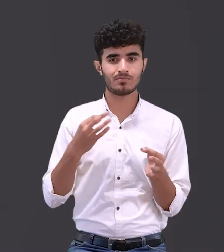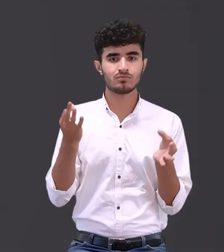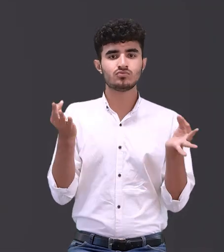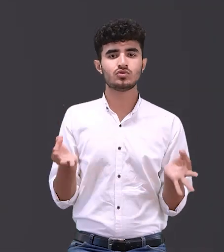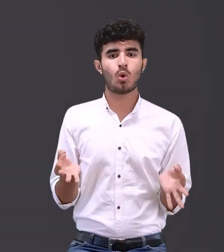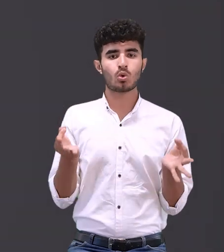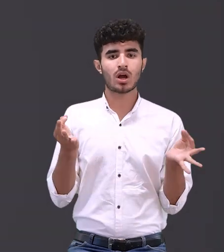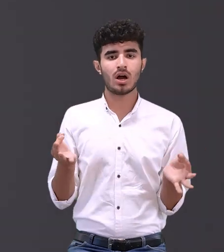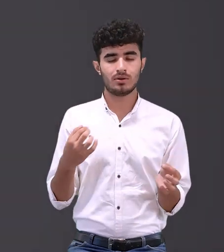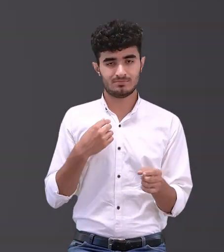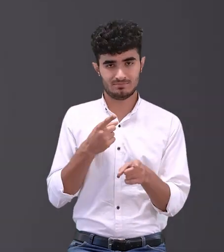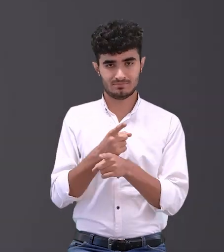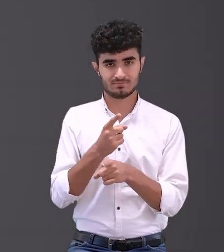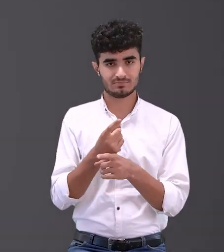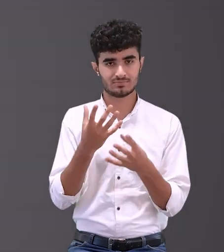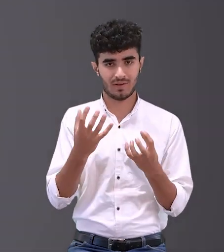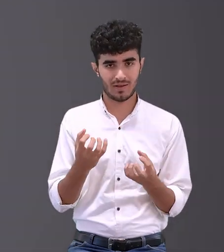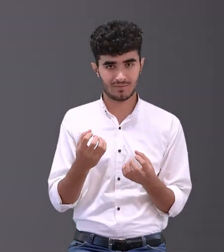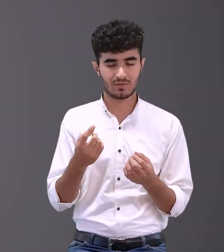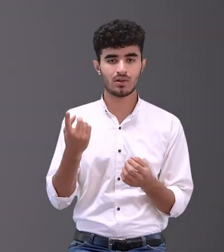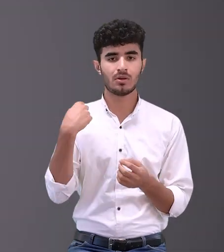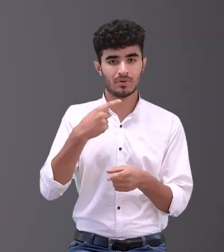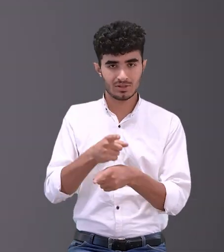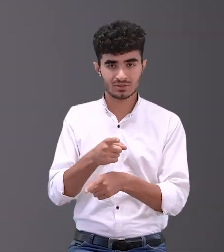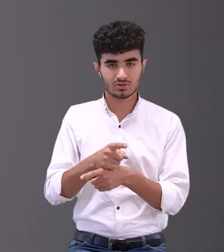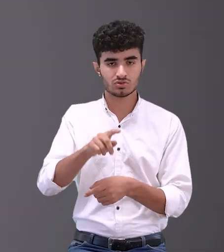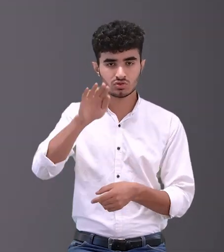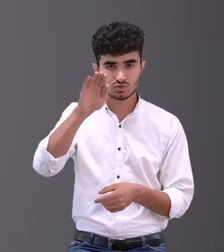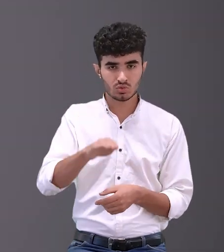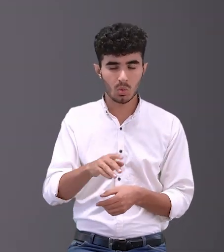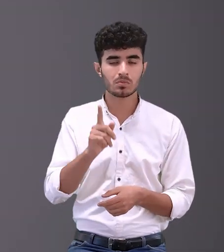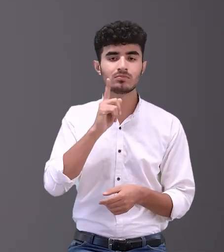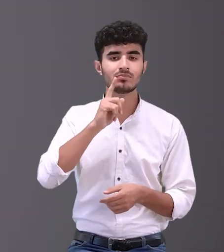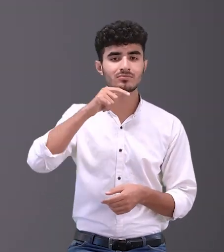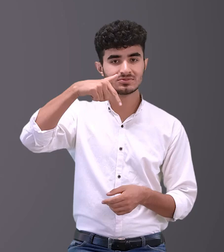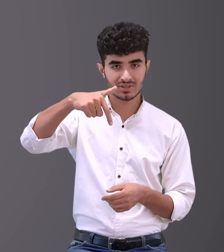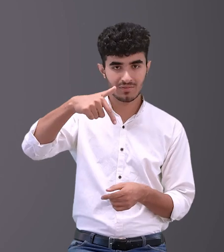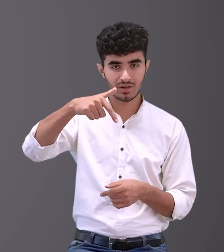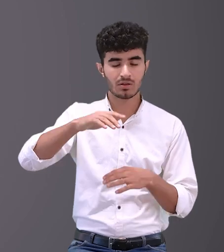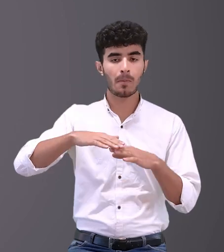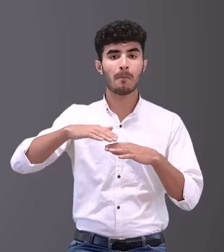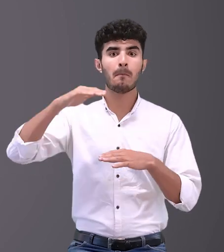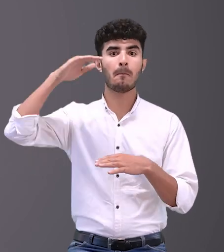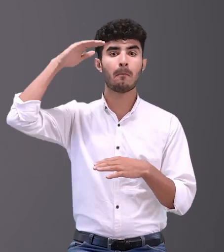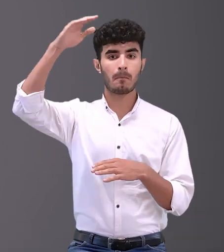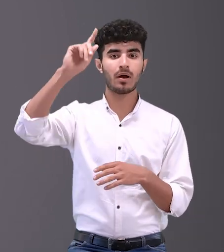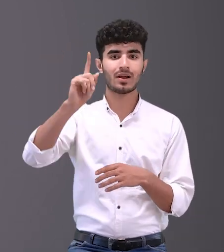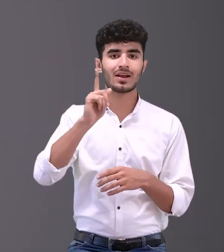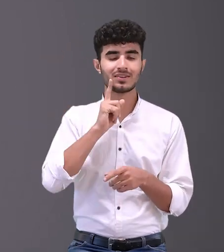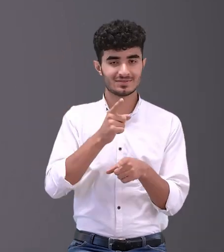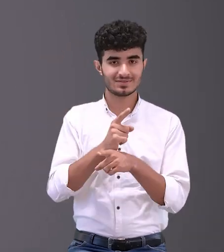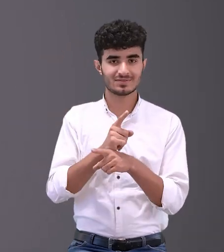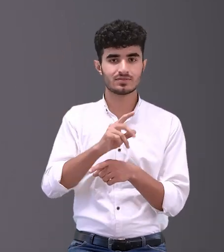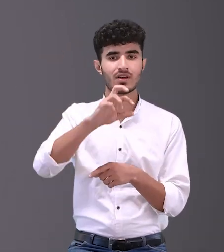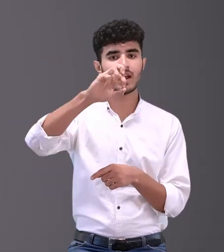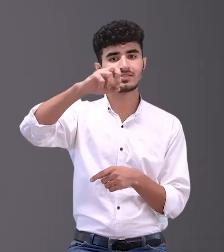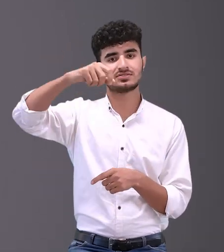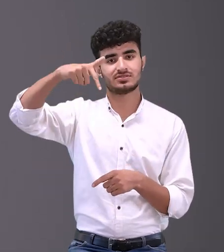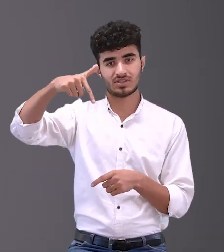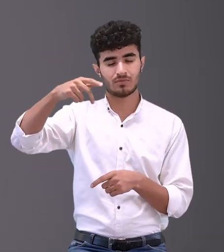My youngest student has been 7 years old and my oldest was 87. And what